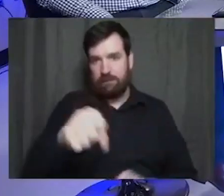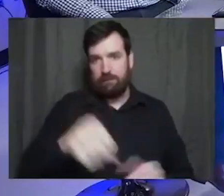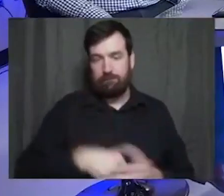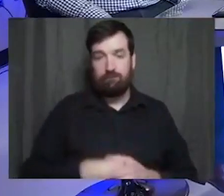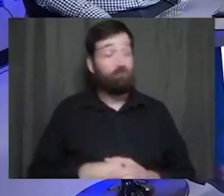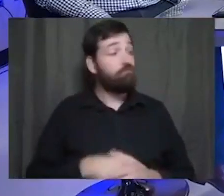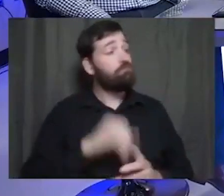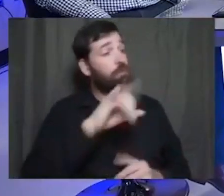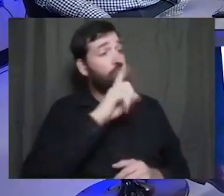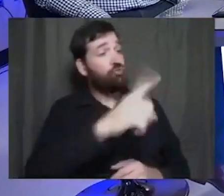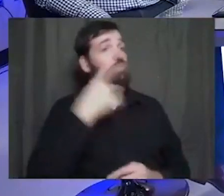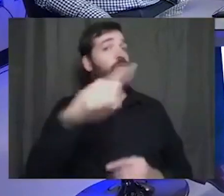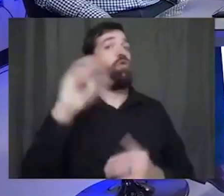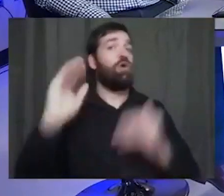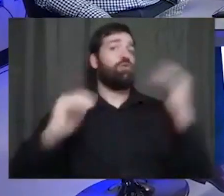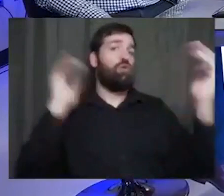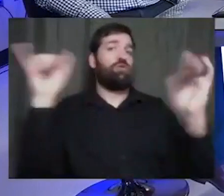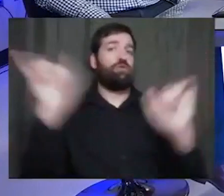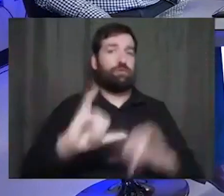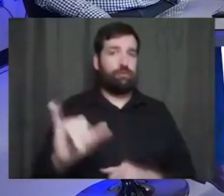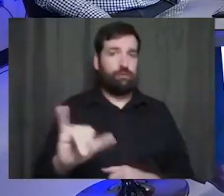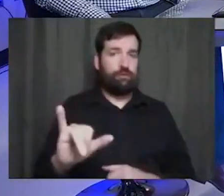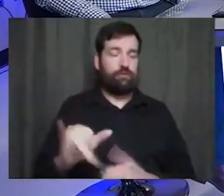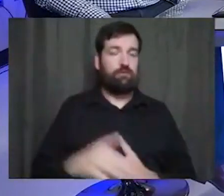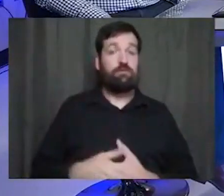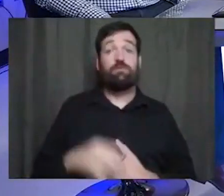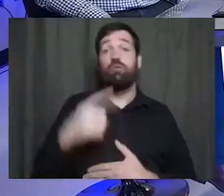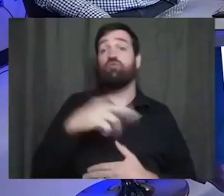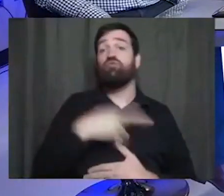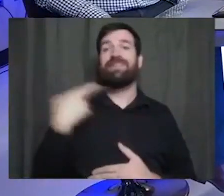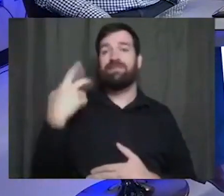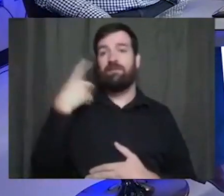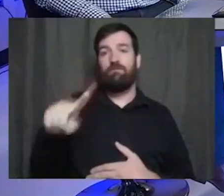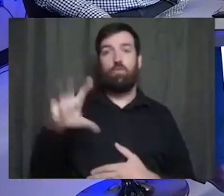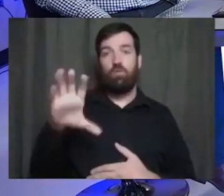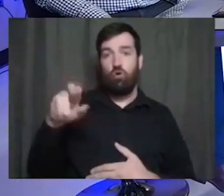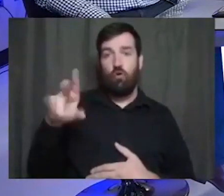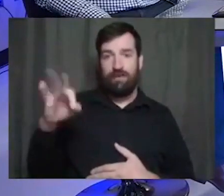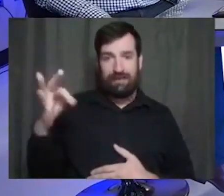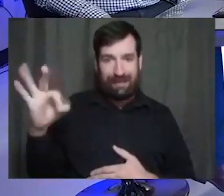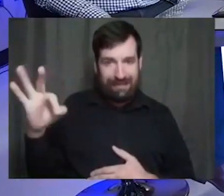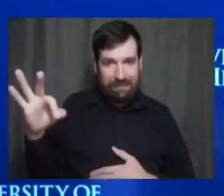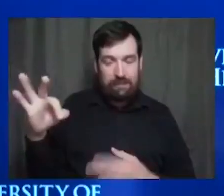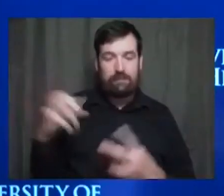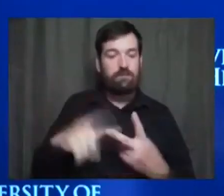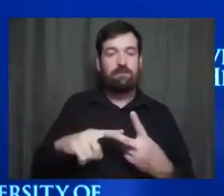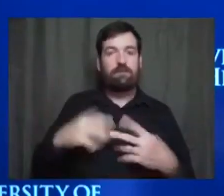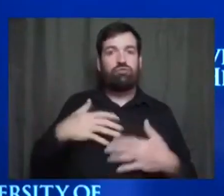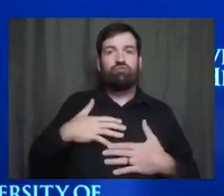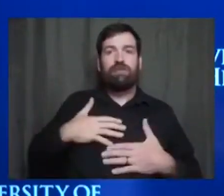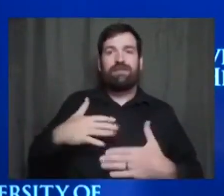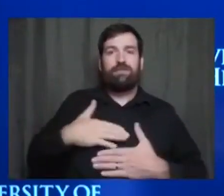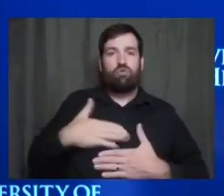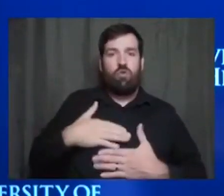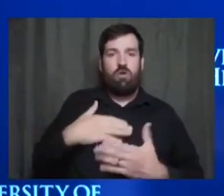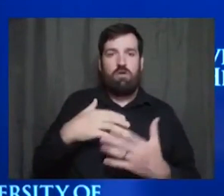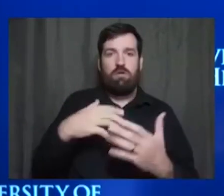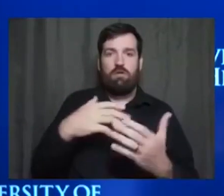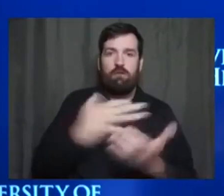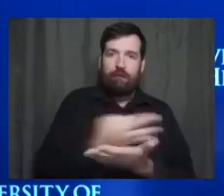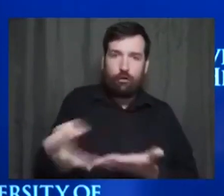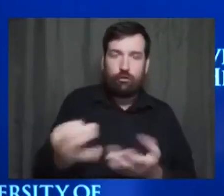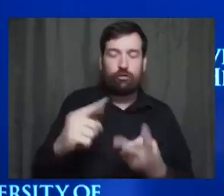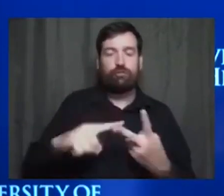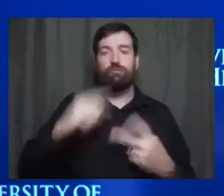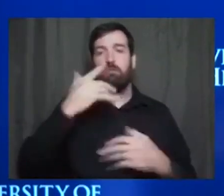too. The risk of getting COVID-19 and any of its complications, whether it's respiratory failure, whether it's the blood clots,